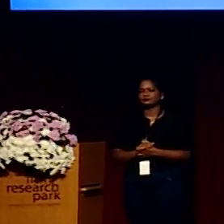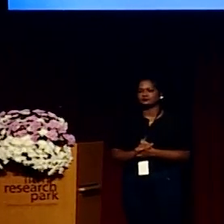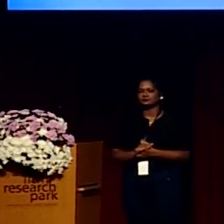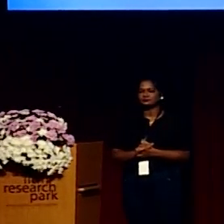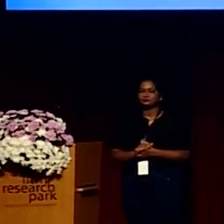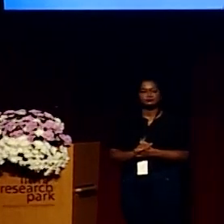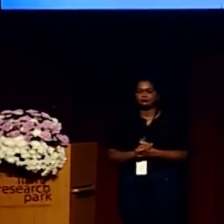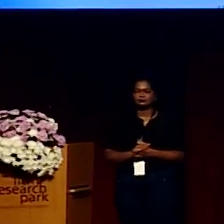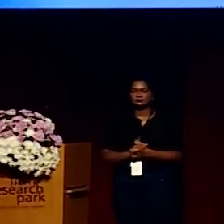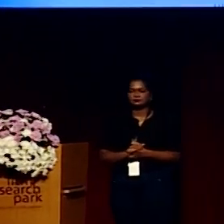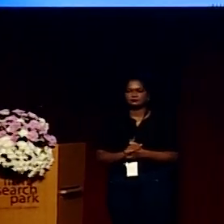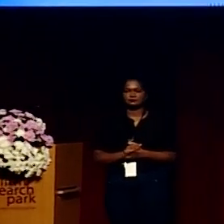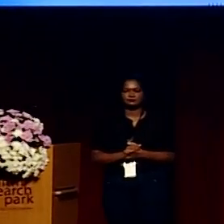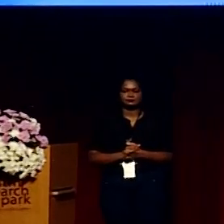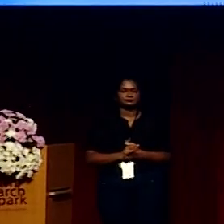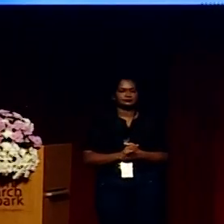And